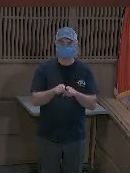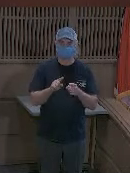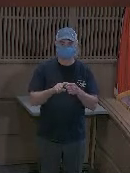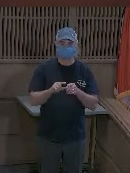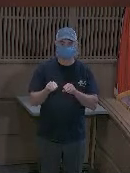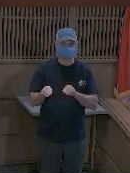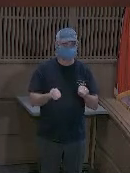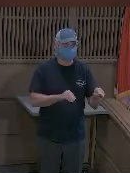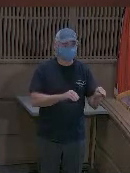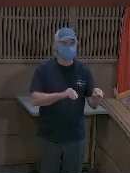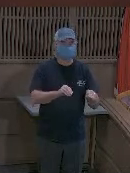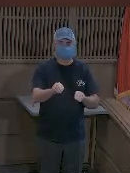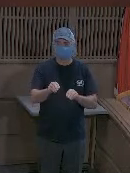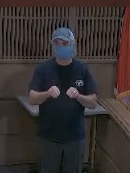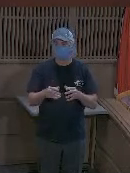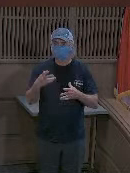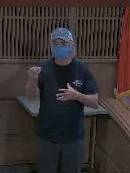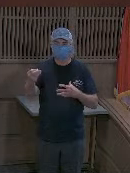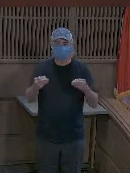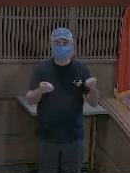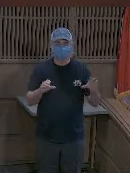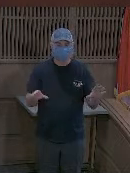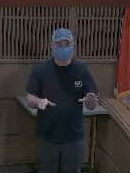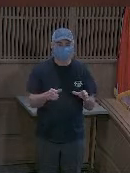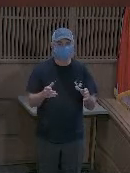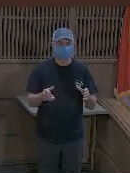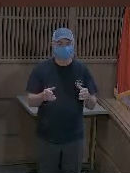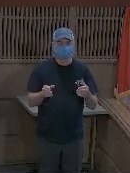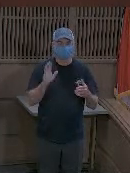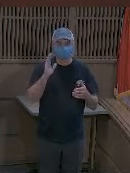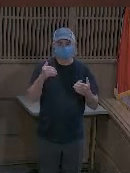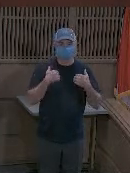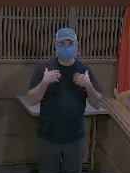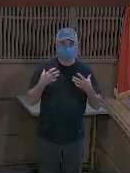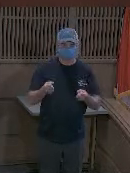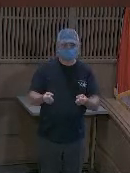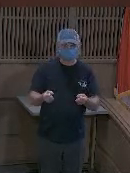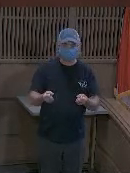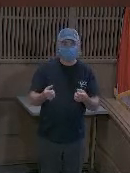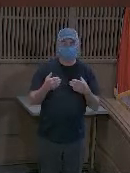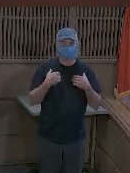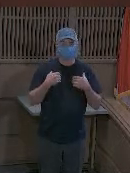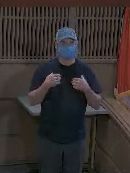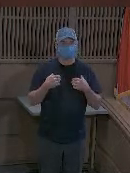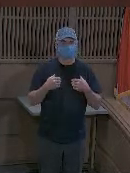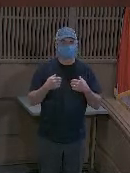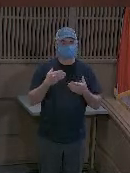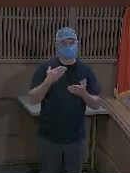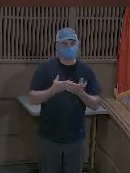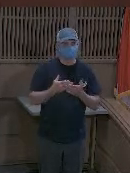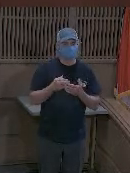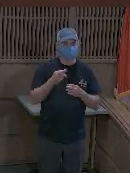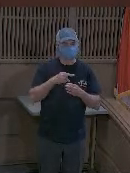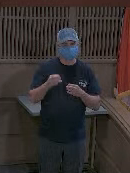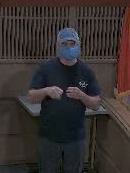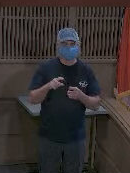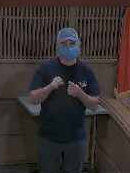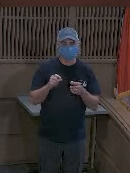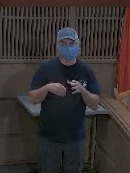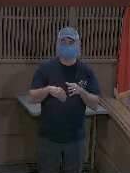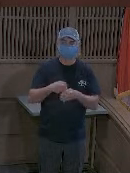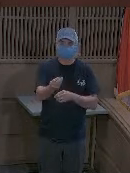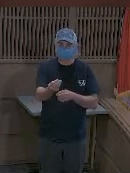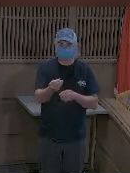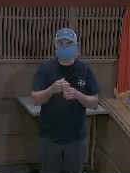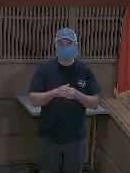more freely so that we can actually have more confidence when we have our interactions. And I'm going to just say this. We went